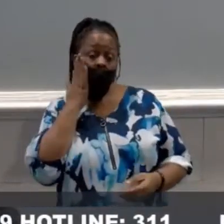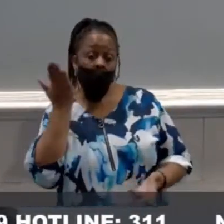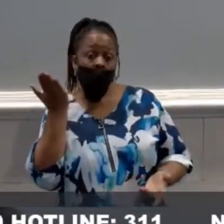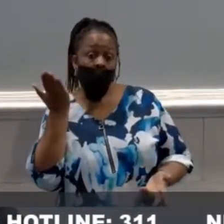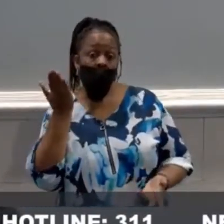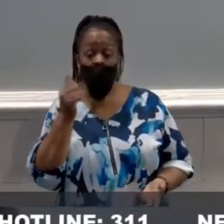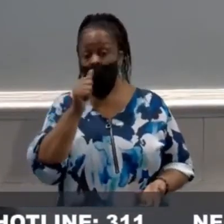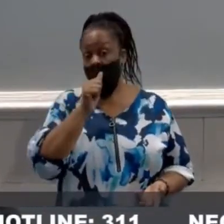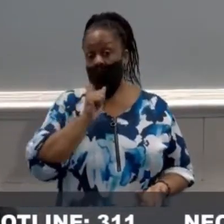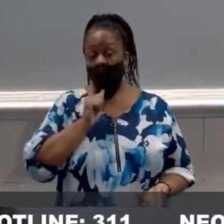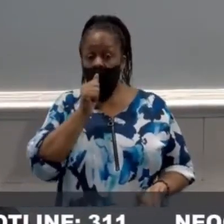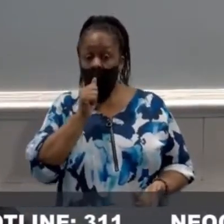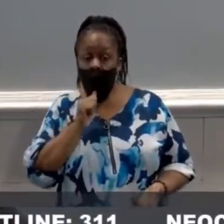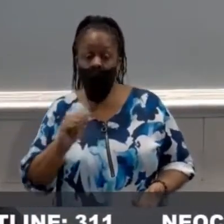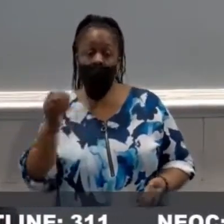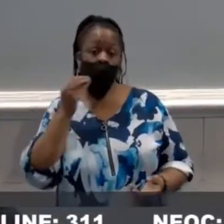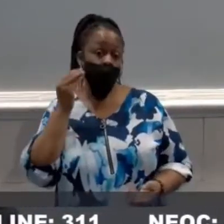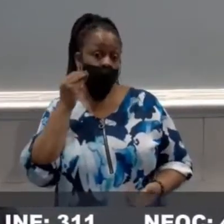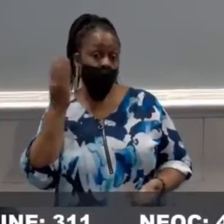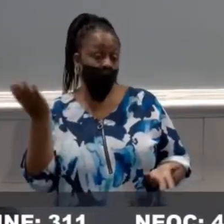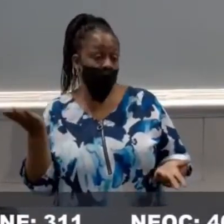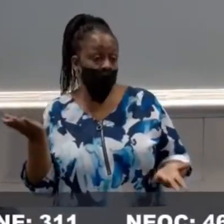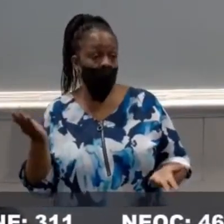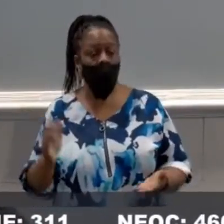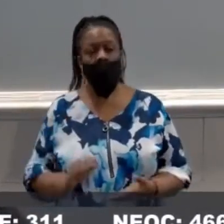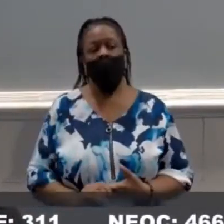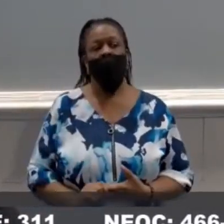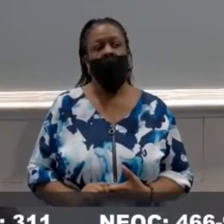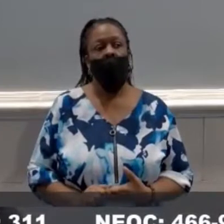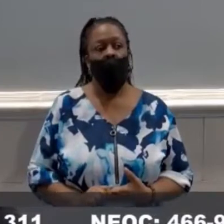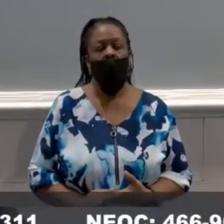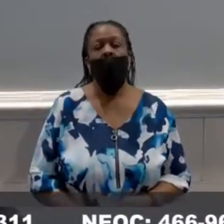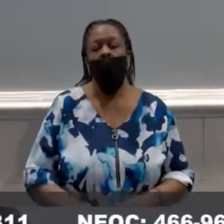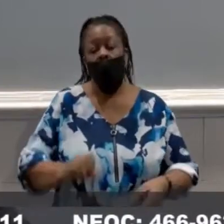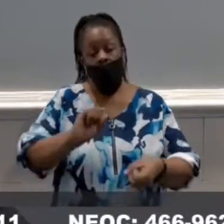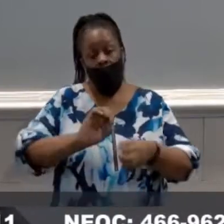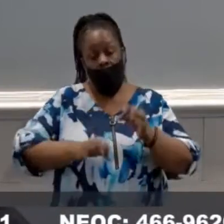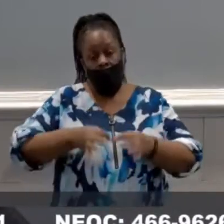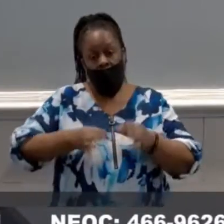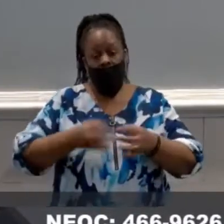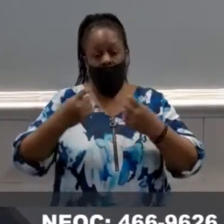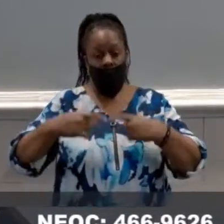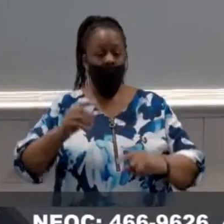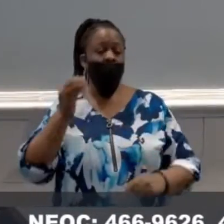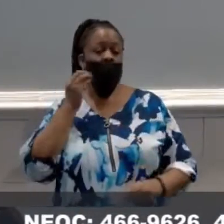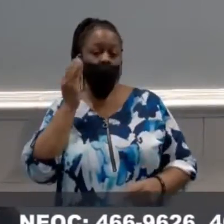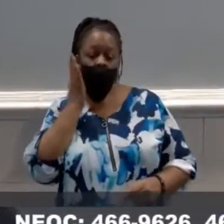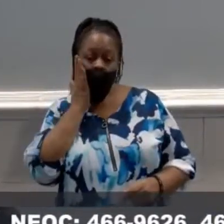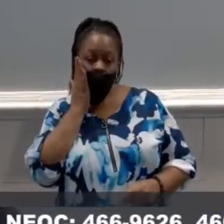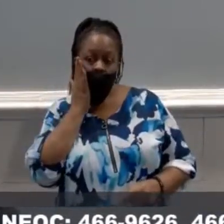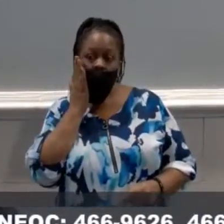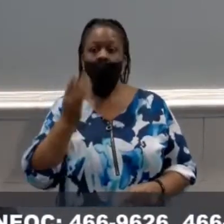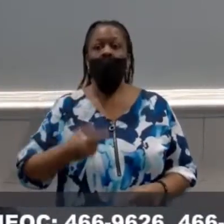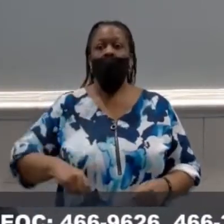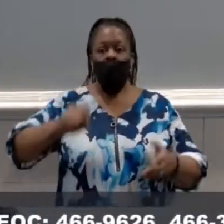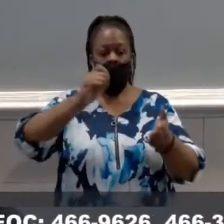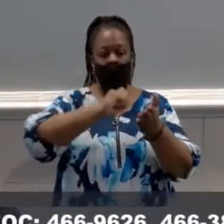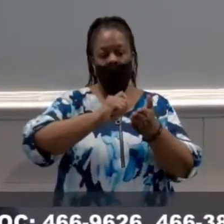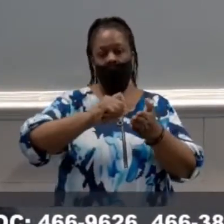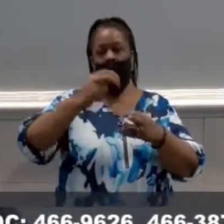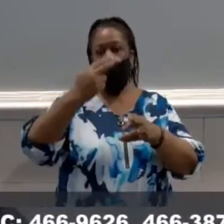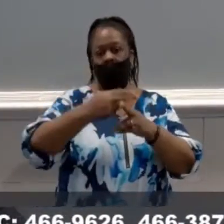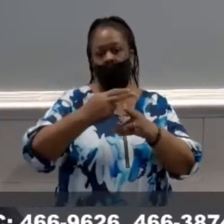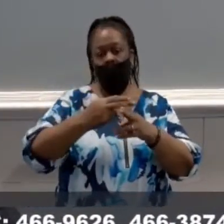bubble, you'd have to be looking at booking at the site for vacation in place. So ensure that you have